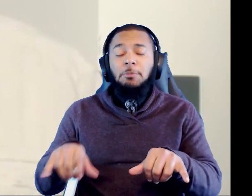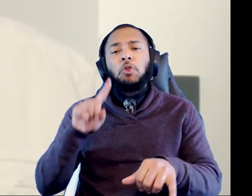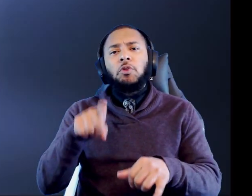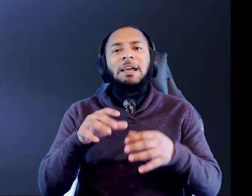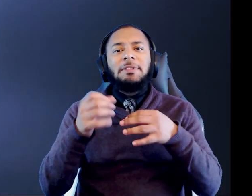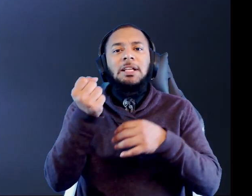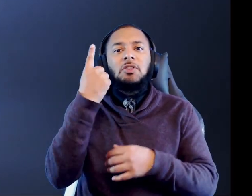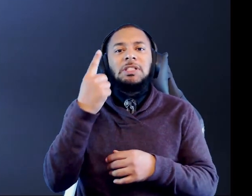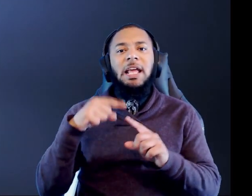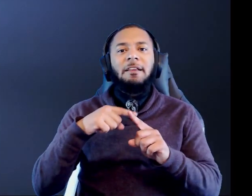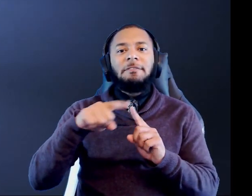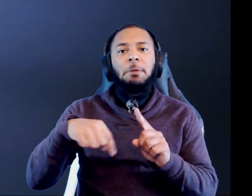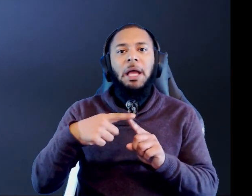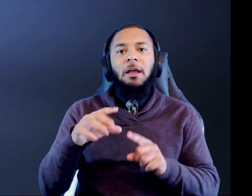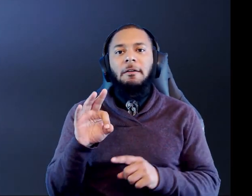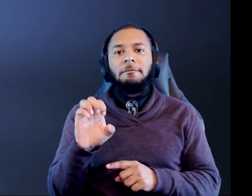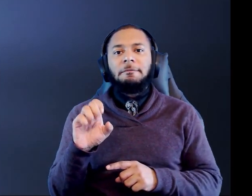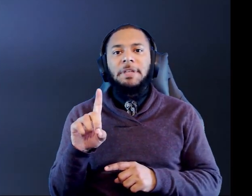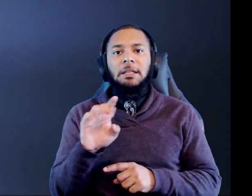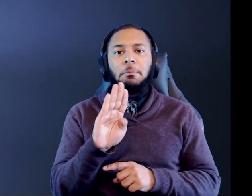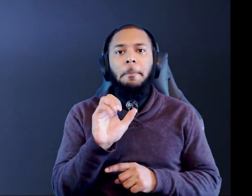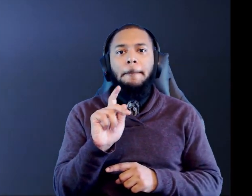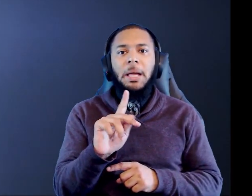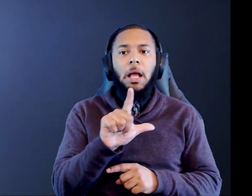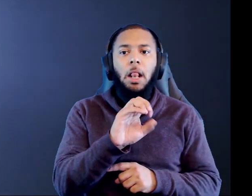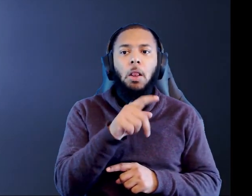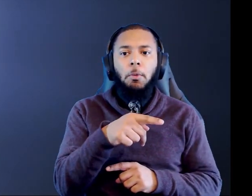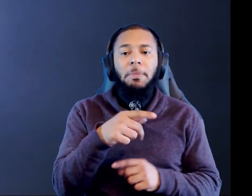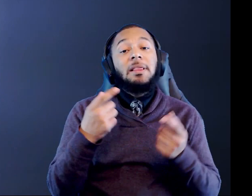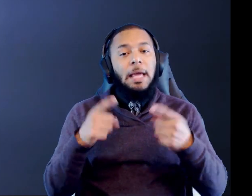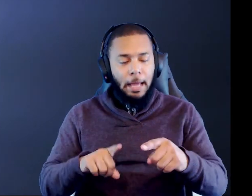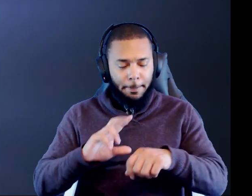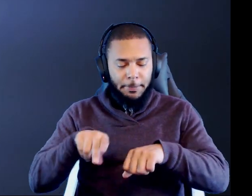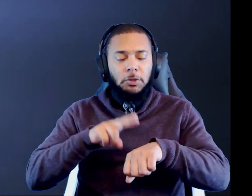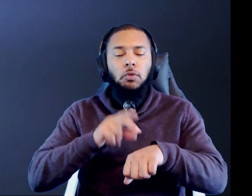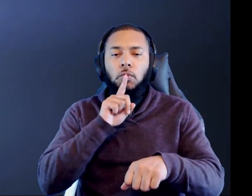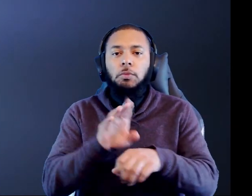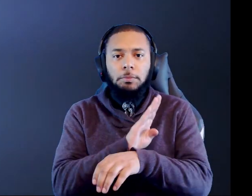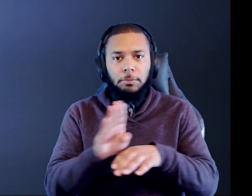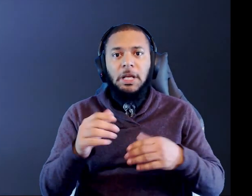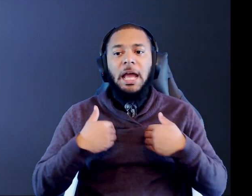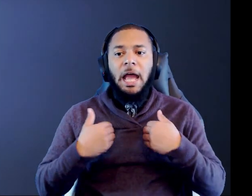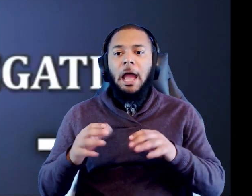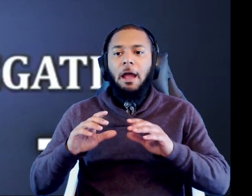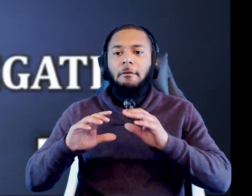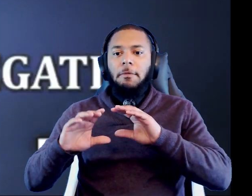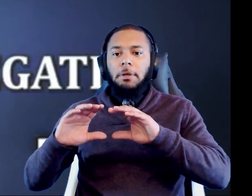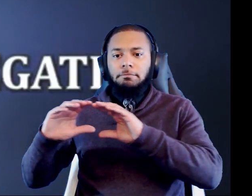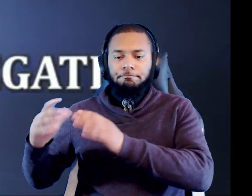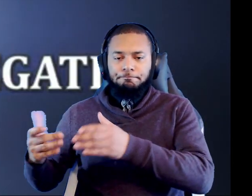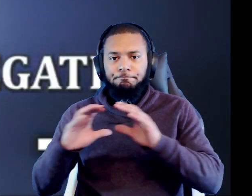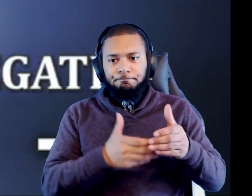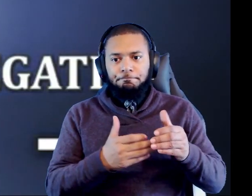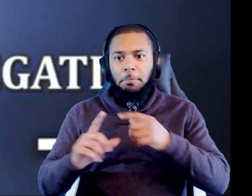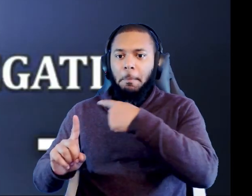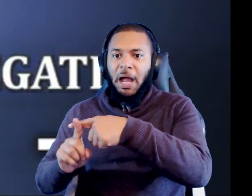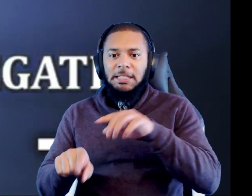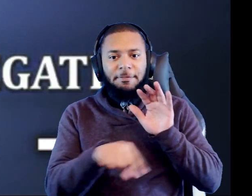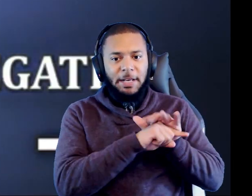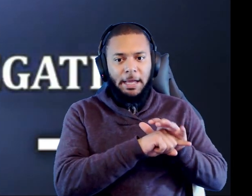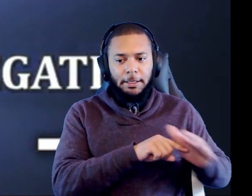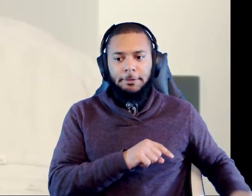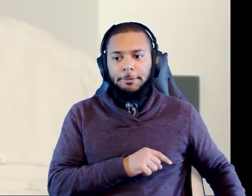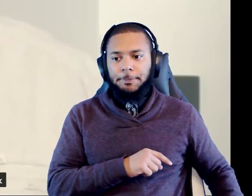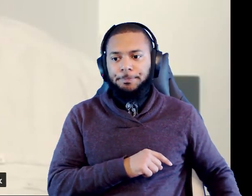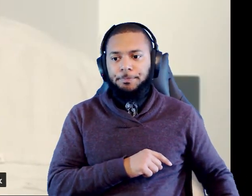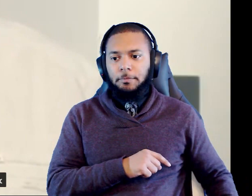loops. Feedback loops are loops that occur in nature and can be broken down into two divisions, positive and negative. It's